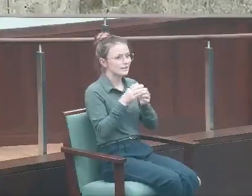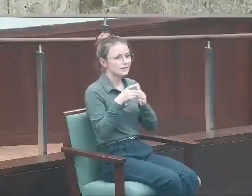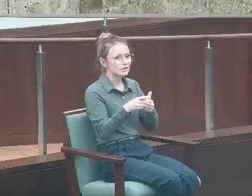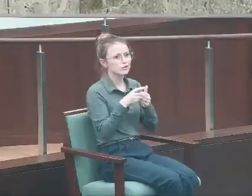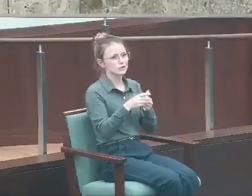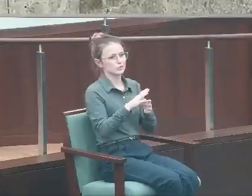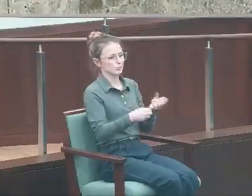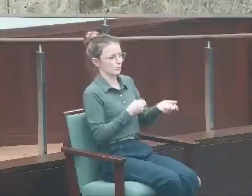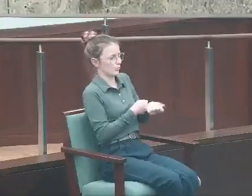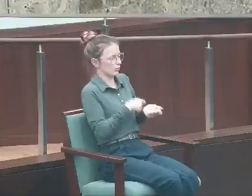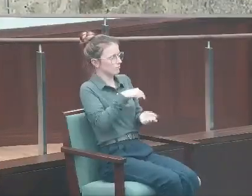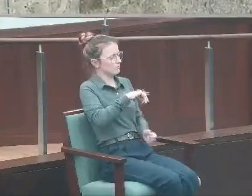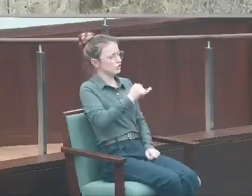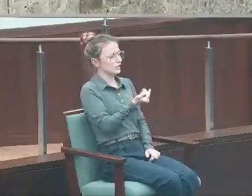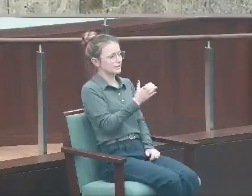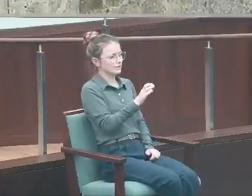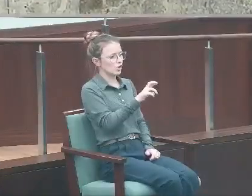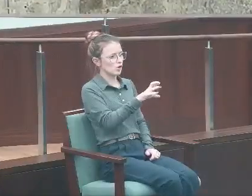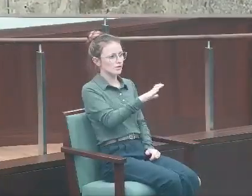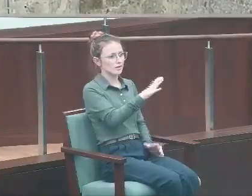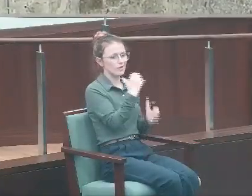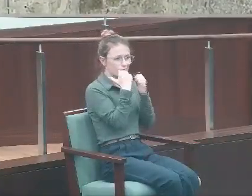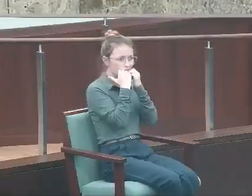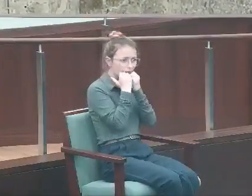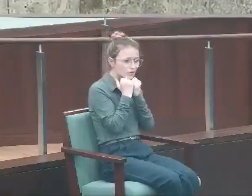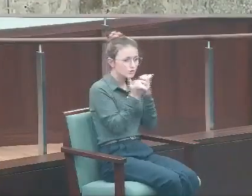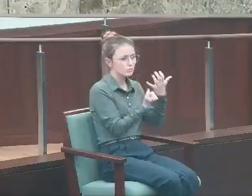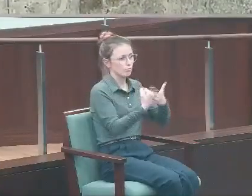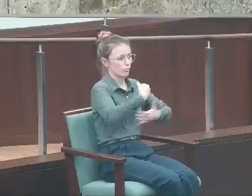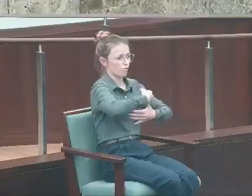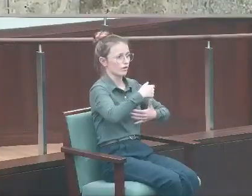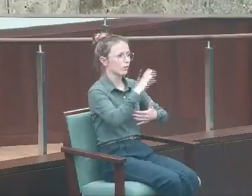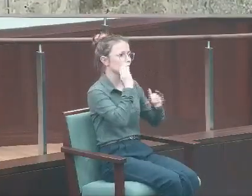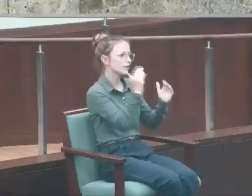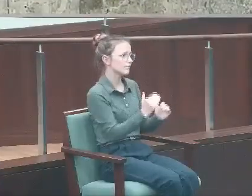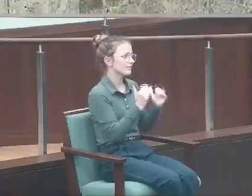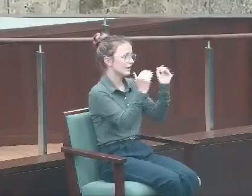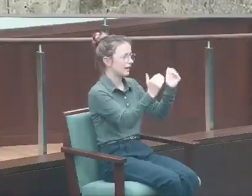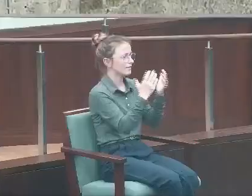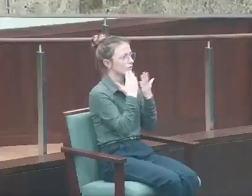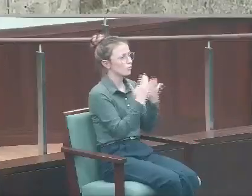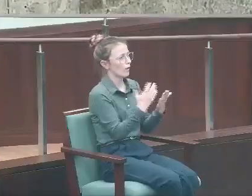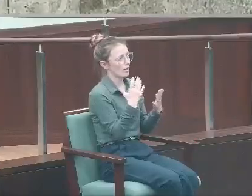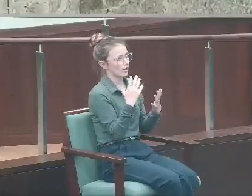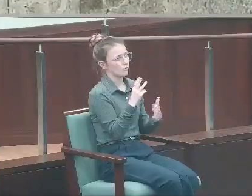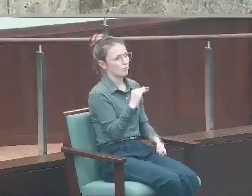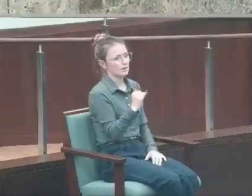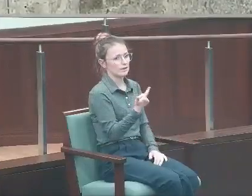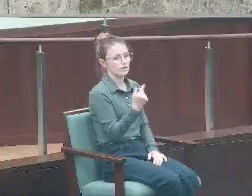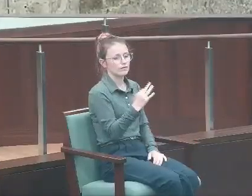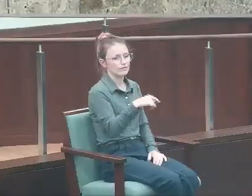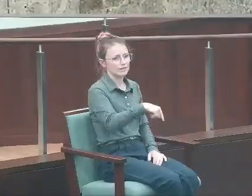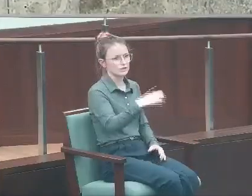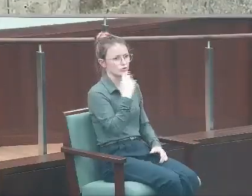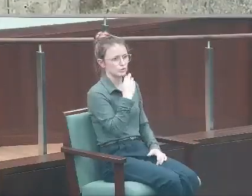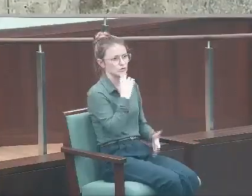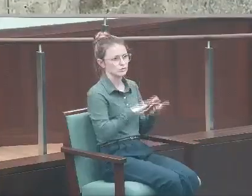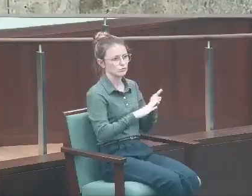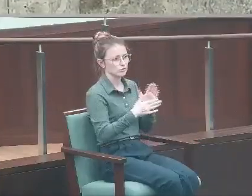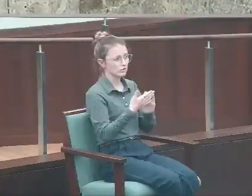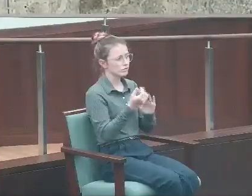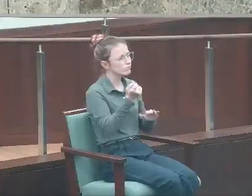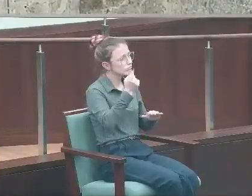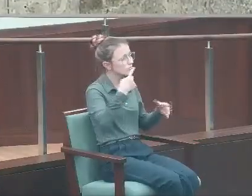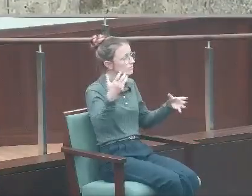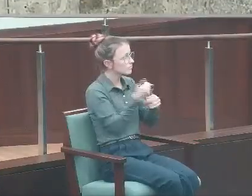of JCRC's values and priorities that advances the well-being of the Jewish community. In other words, this